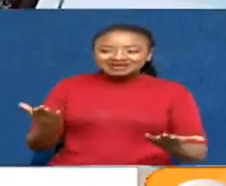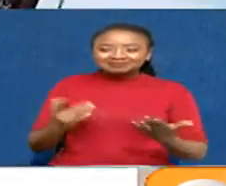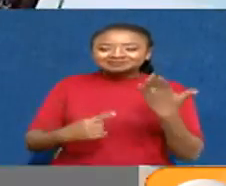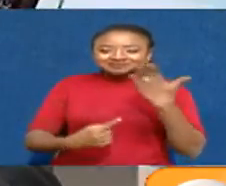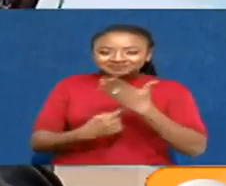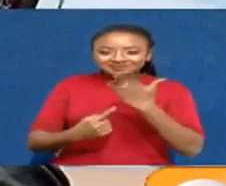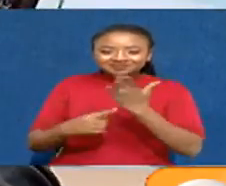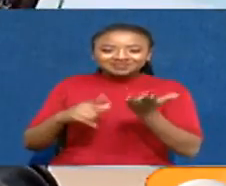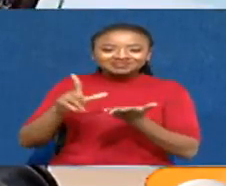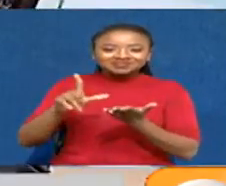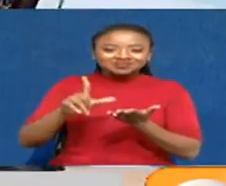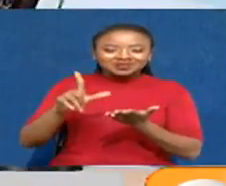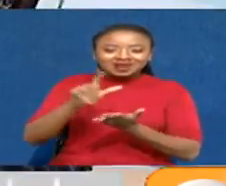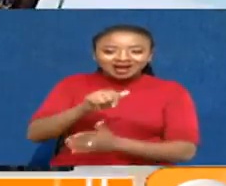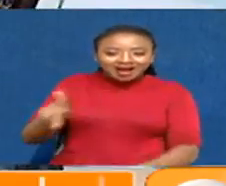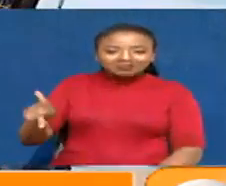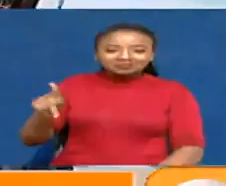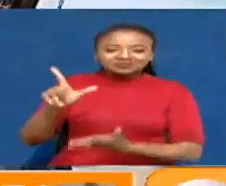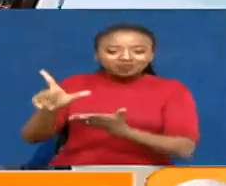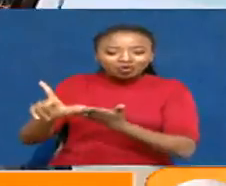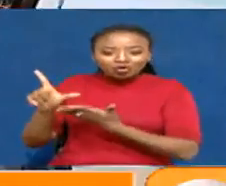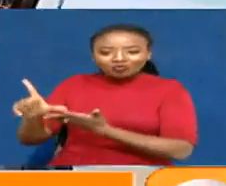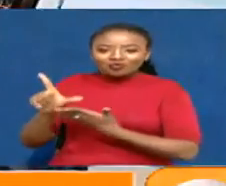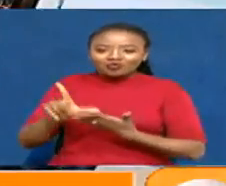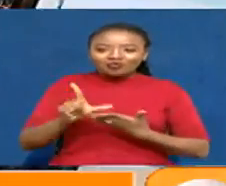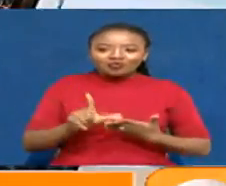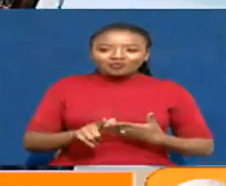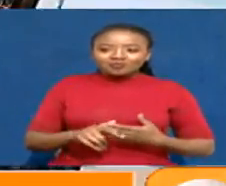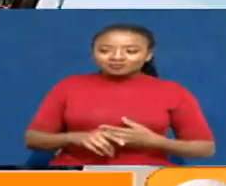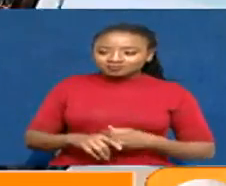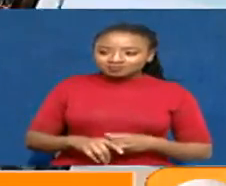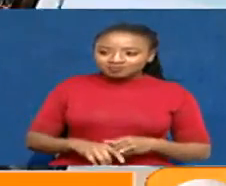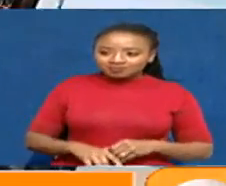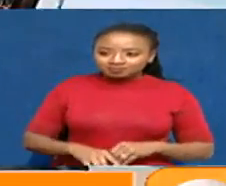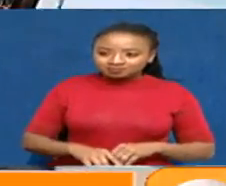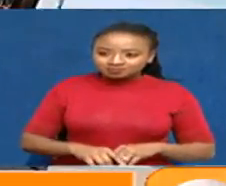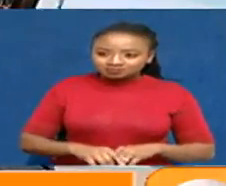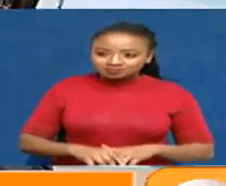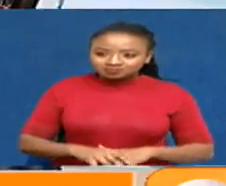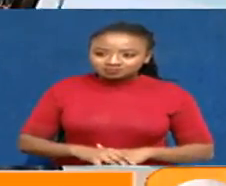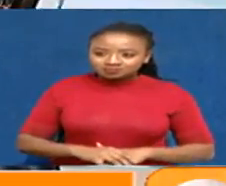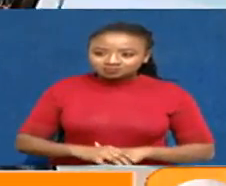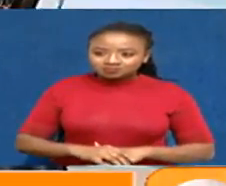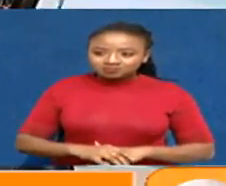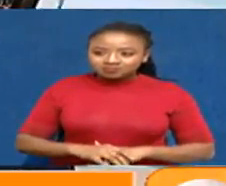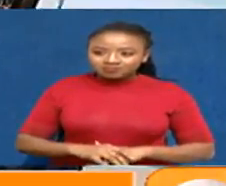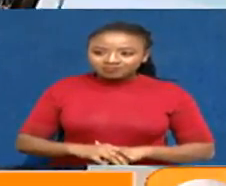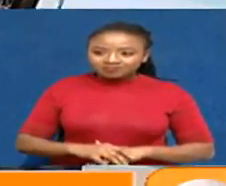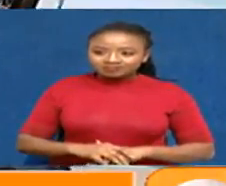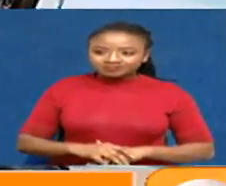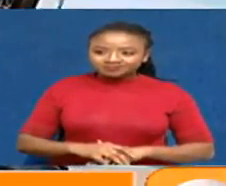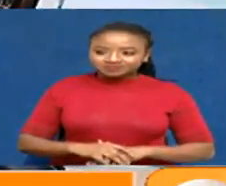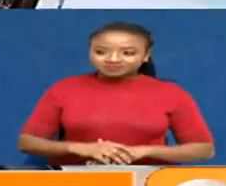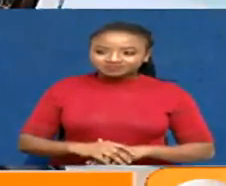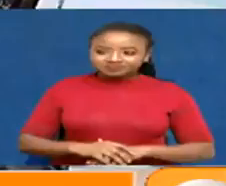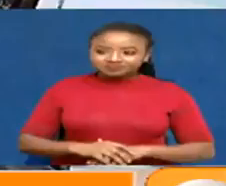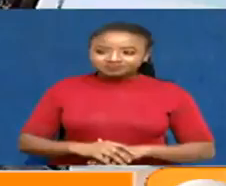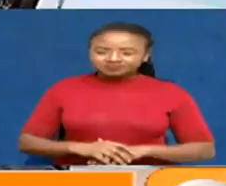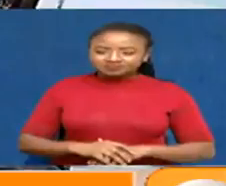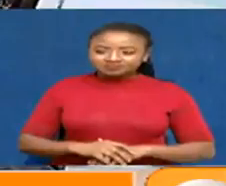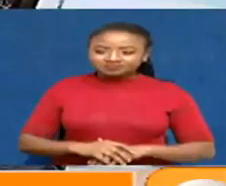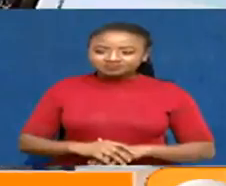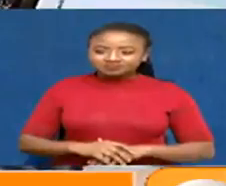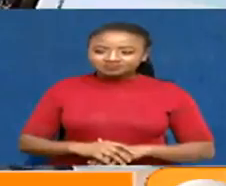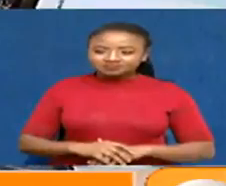you did a report where I was saying we called out these rogue digital lenders. The ones that the pastor has